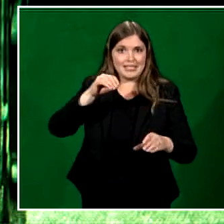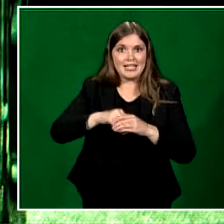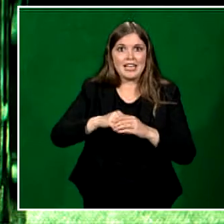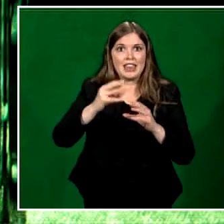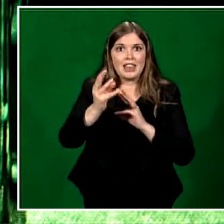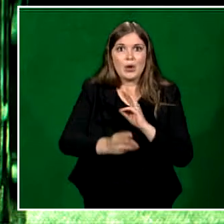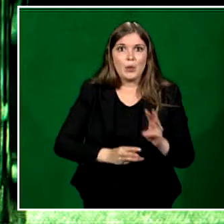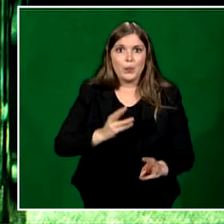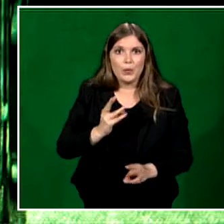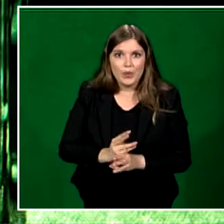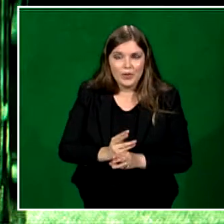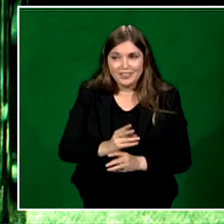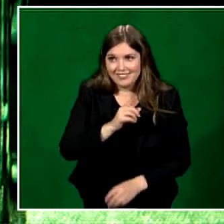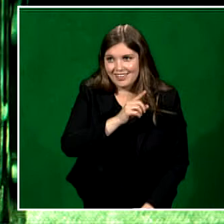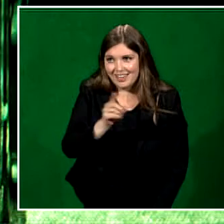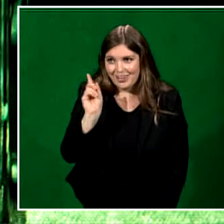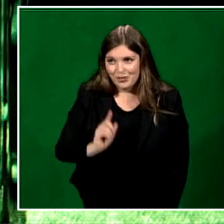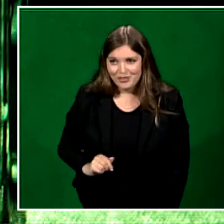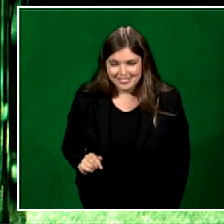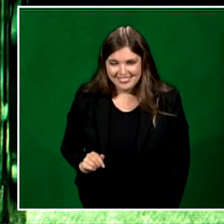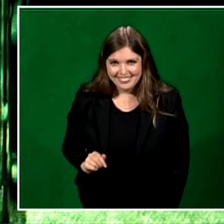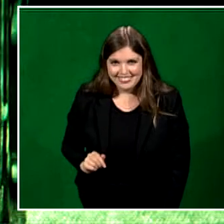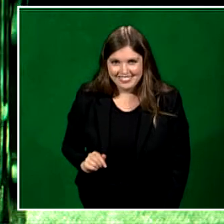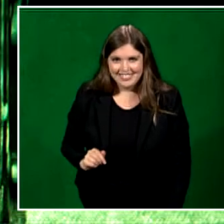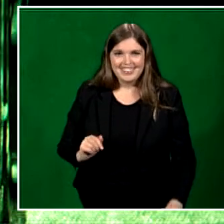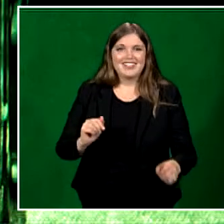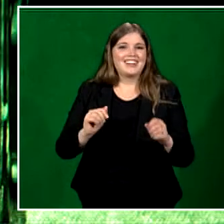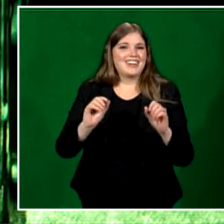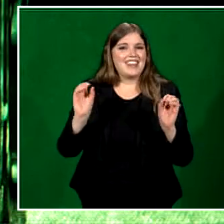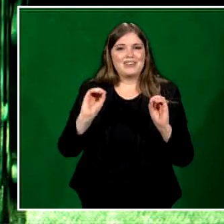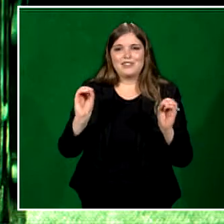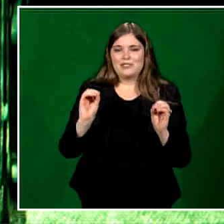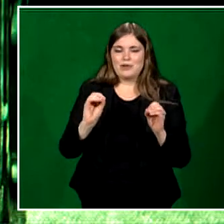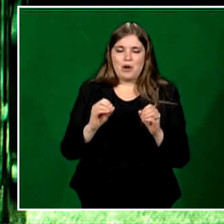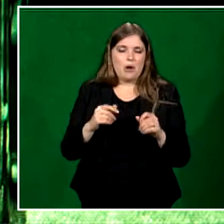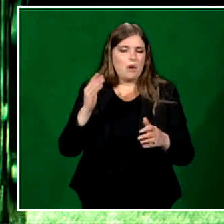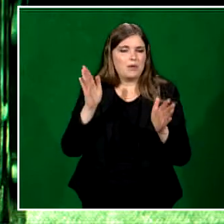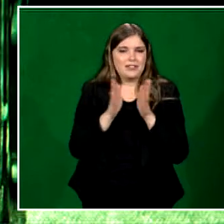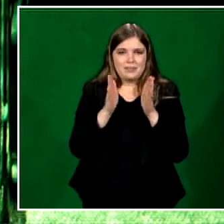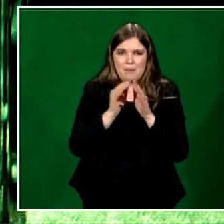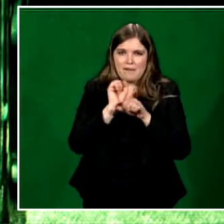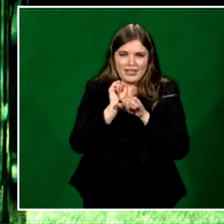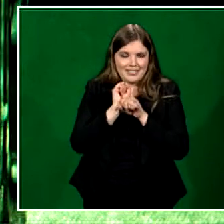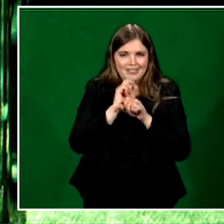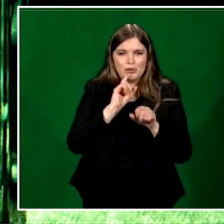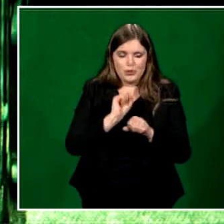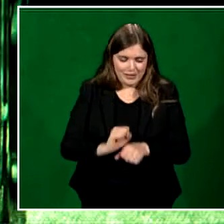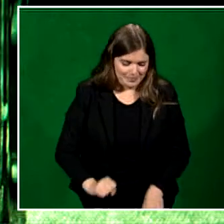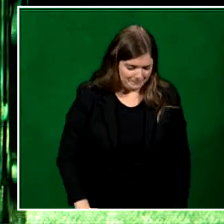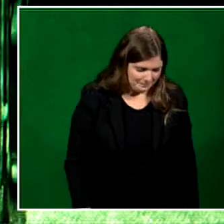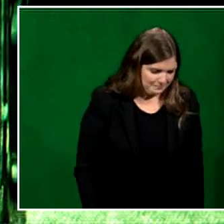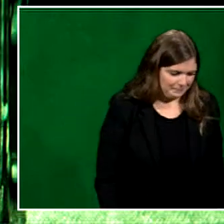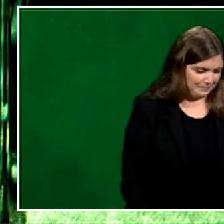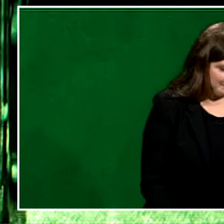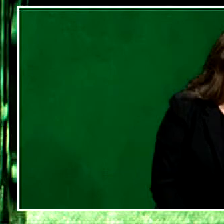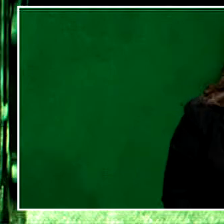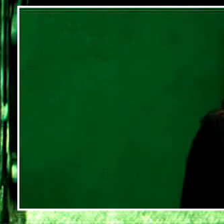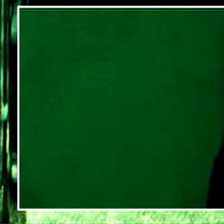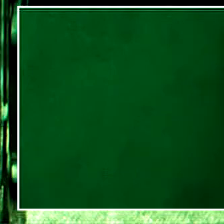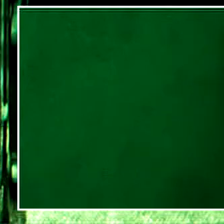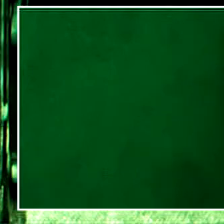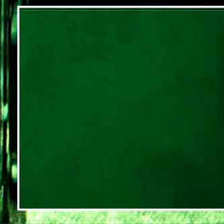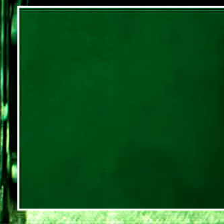the world. That's you. That is no small feat, truly. All right, first and